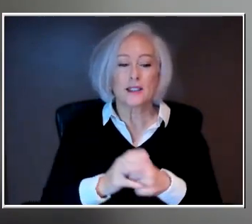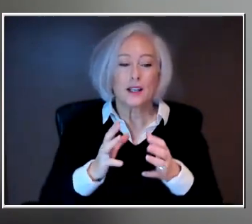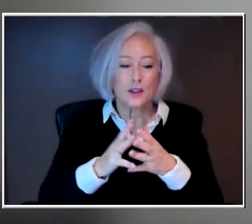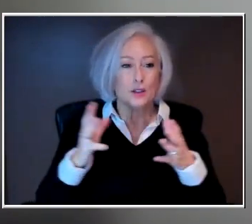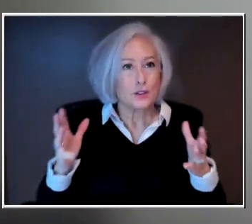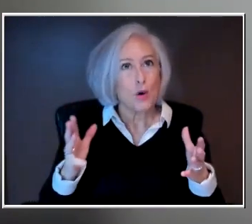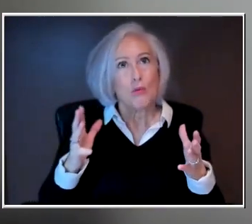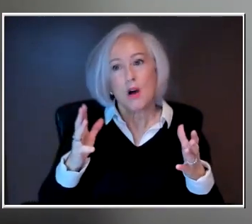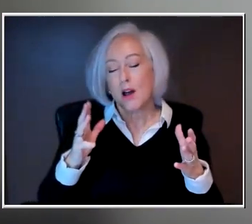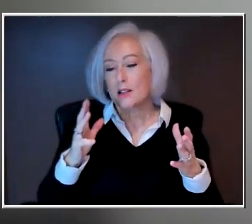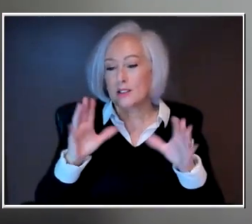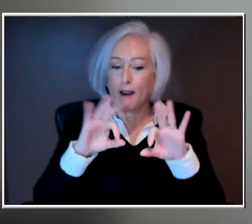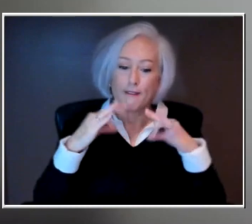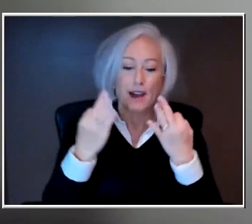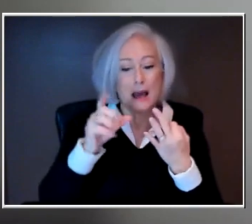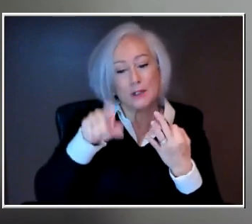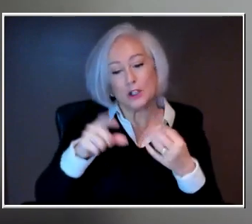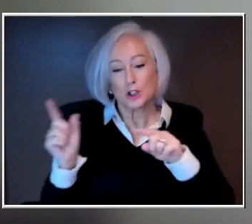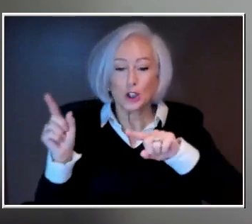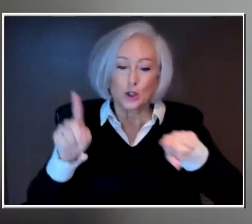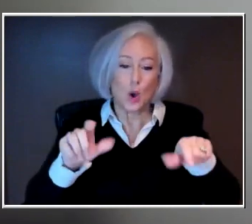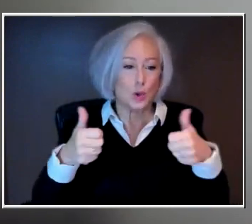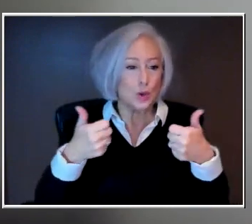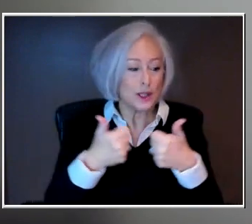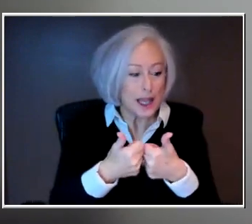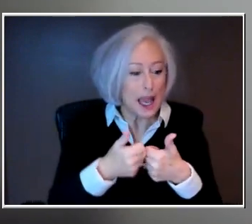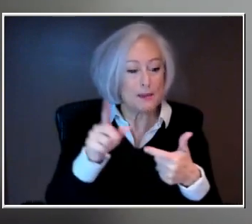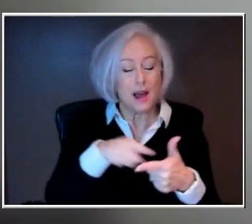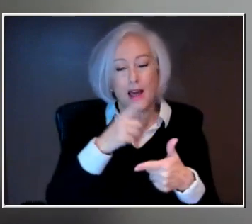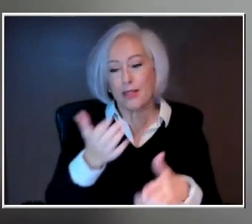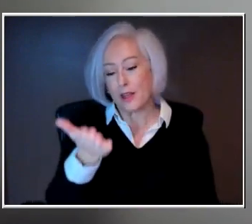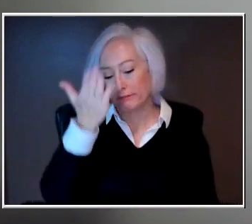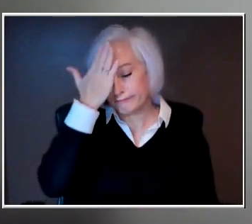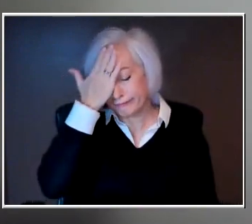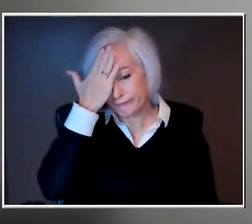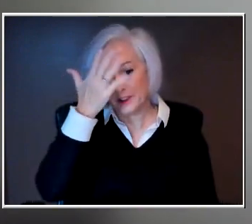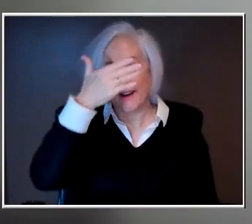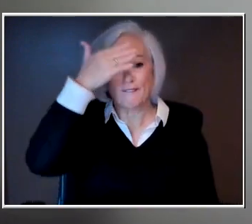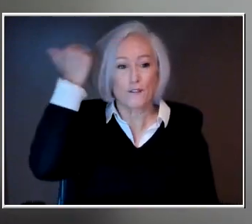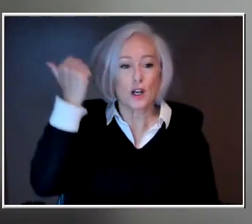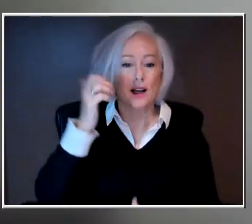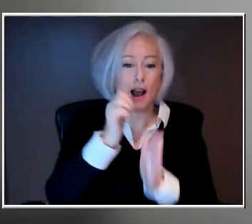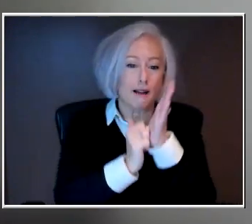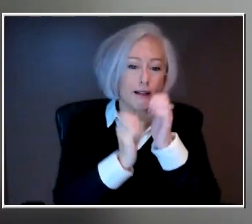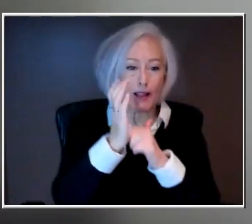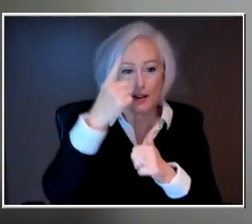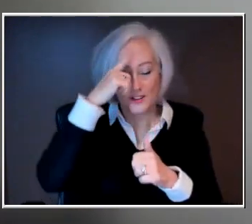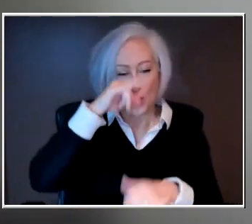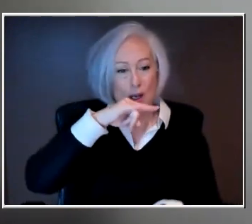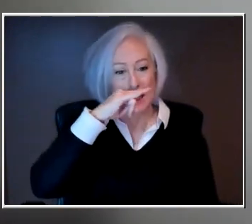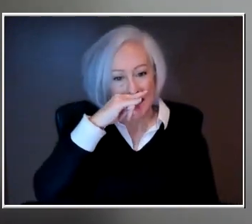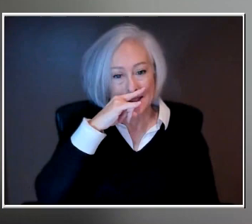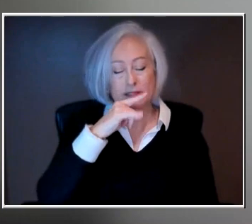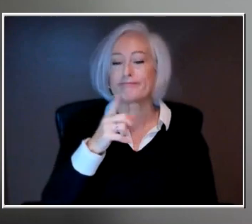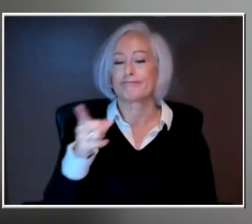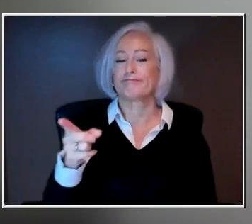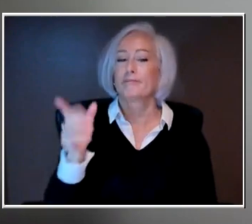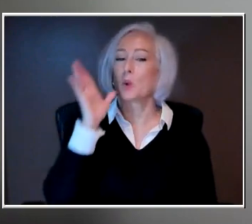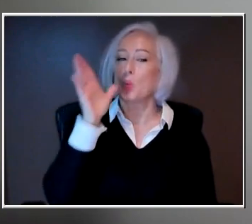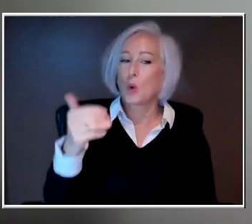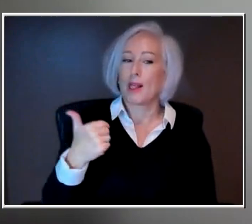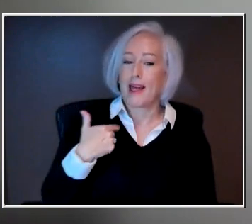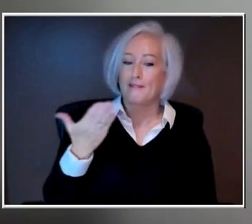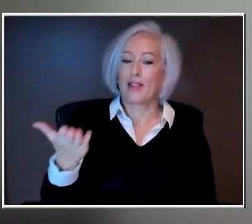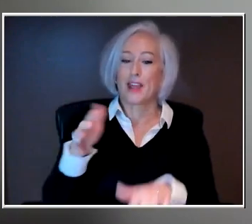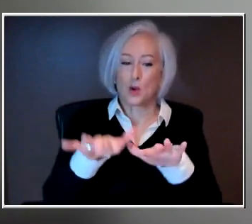family to the game, if you're like, oh my God, I don't have my gloves for my kids, they have them there. The other thing they're handing out